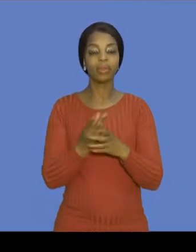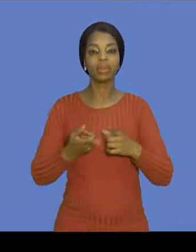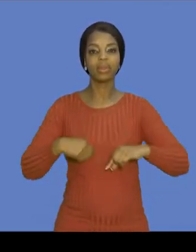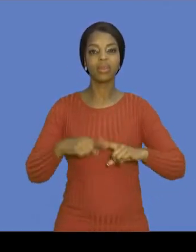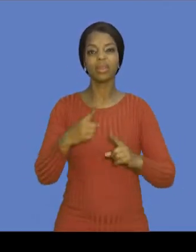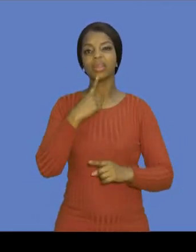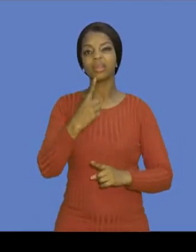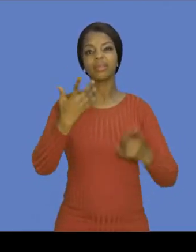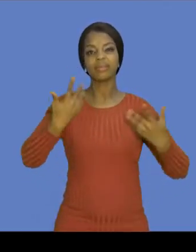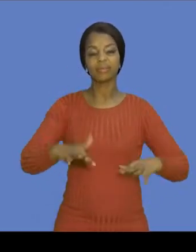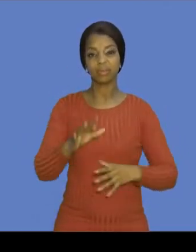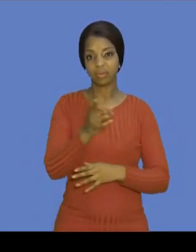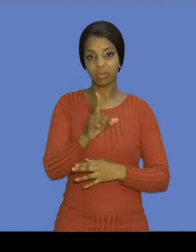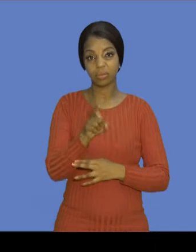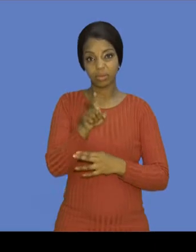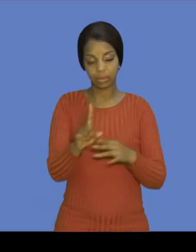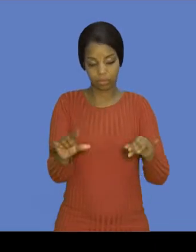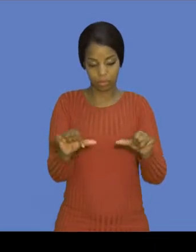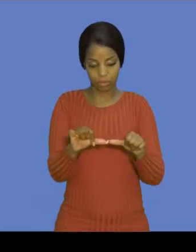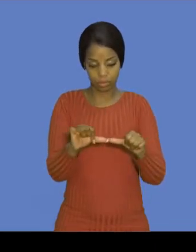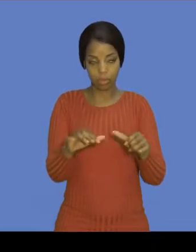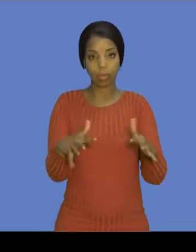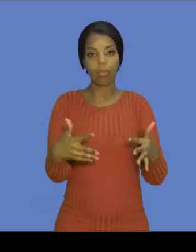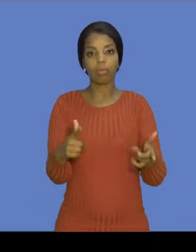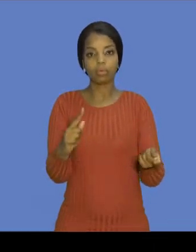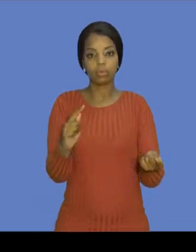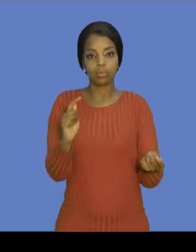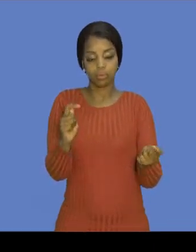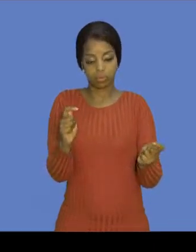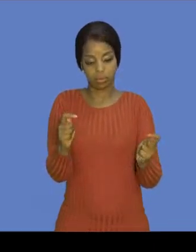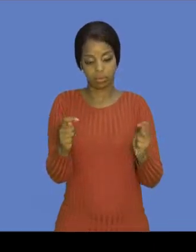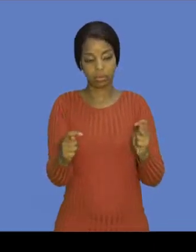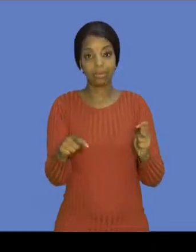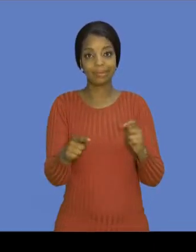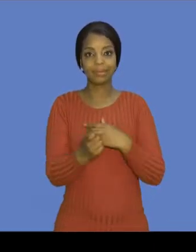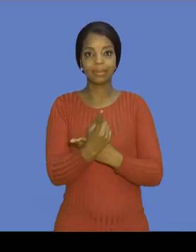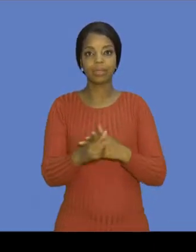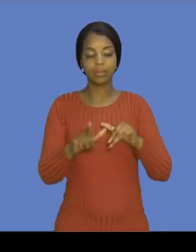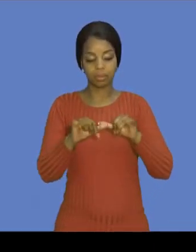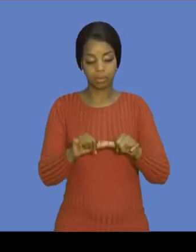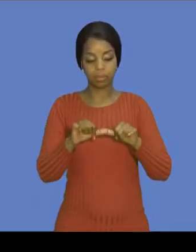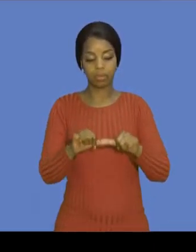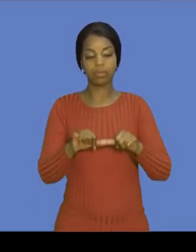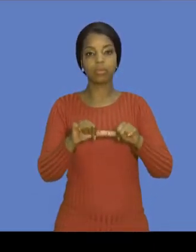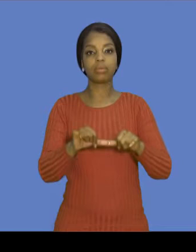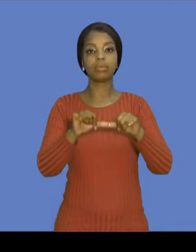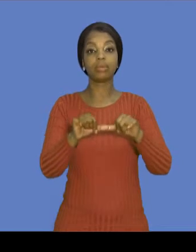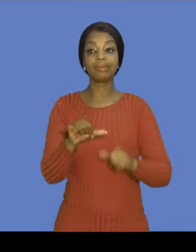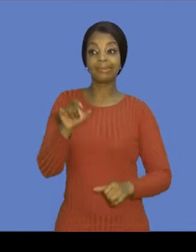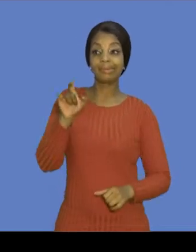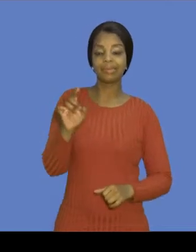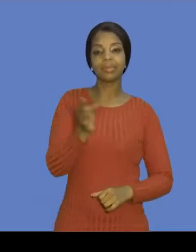the change that we are measuring is always a constant change. And also this forms an